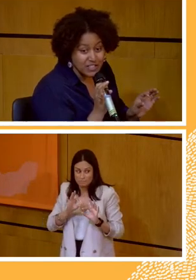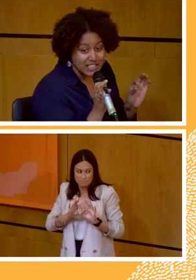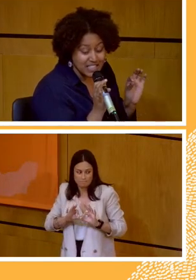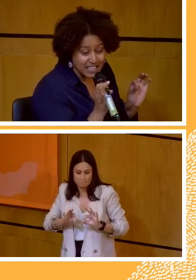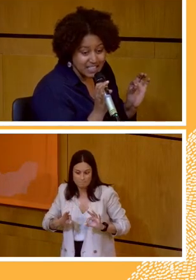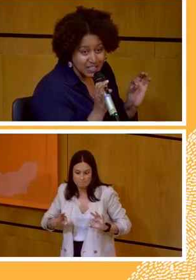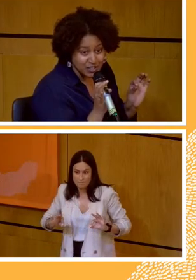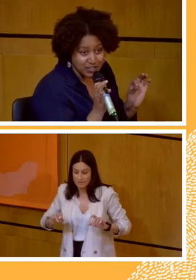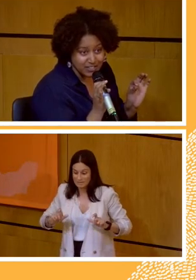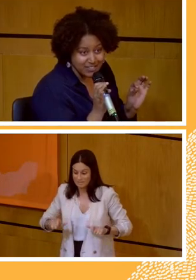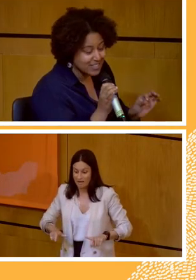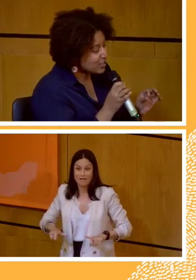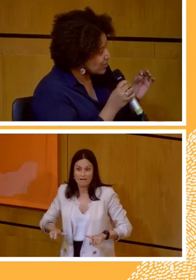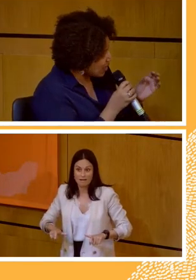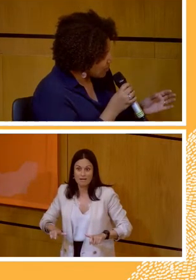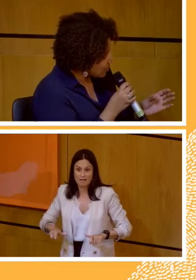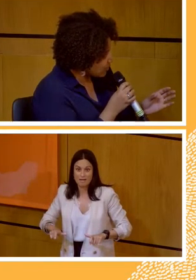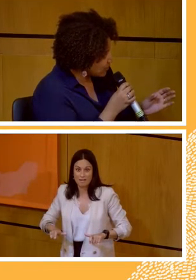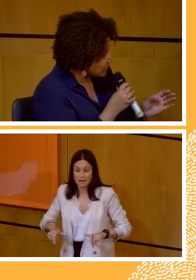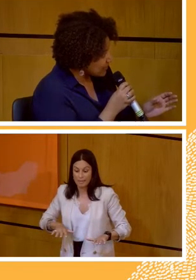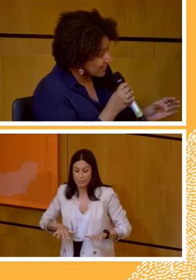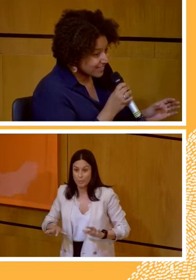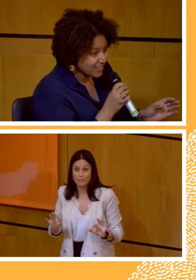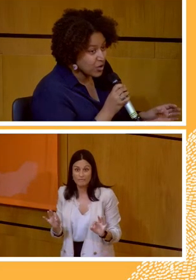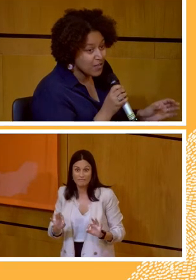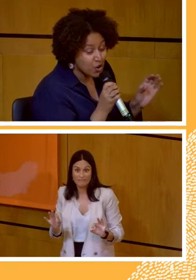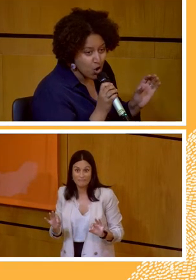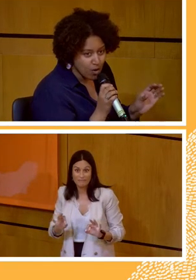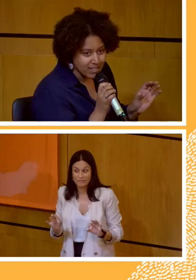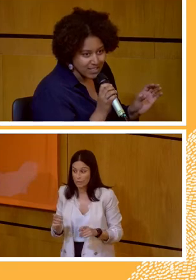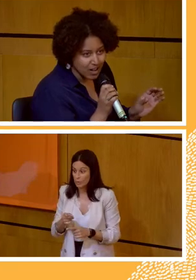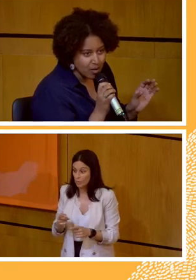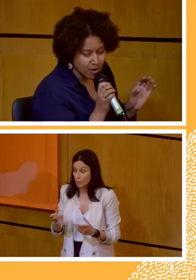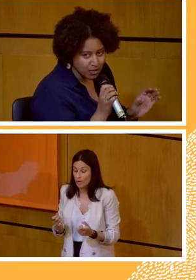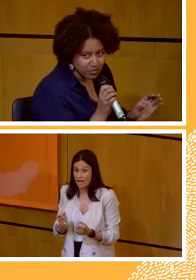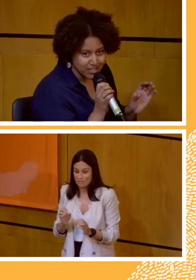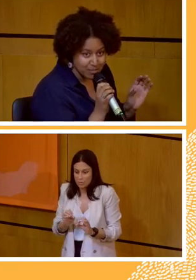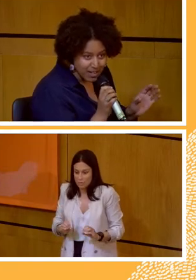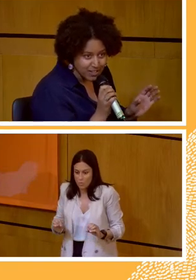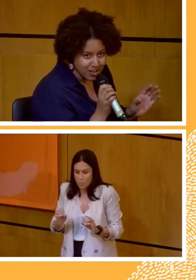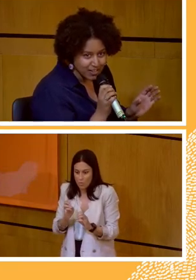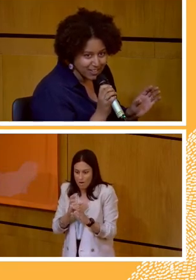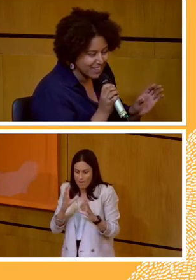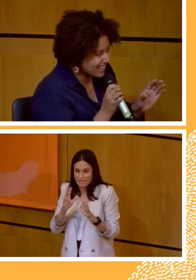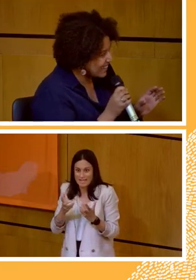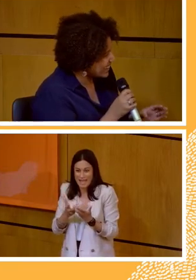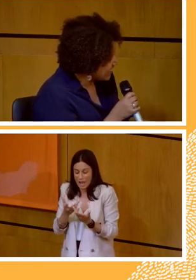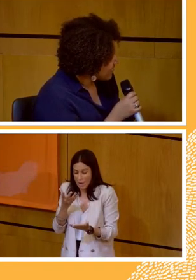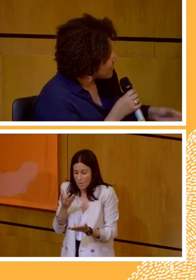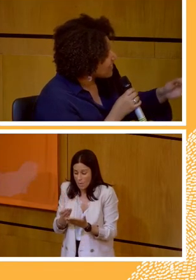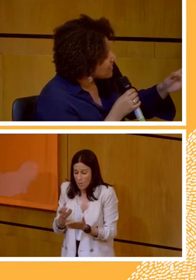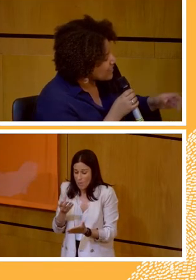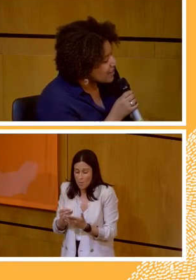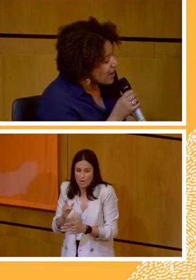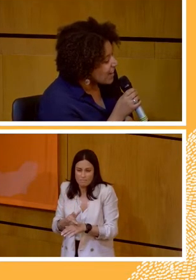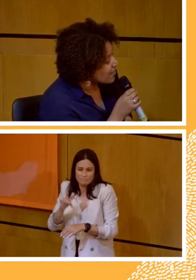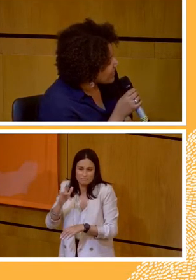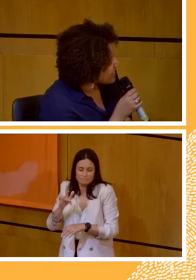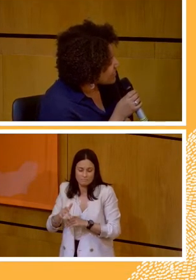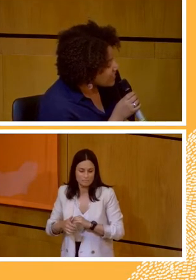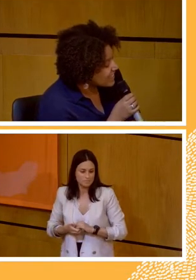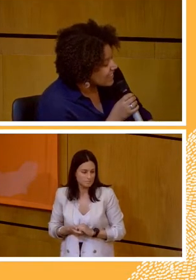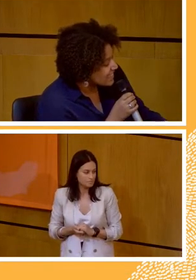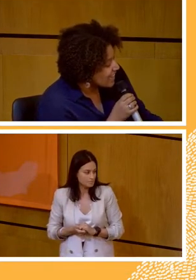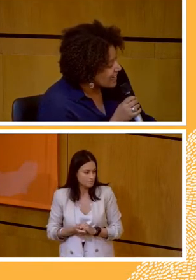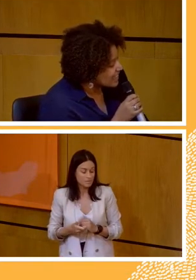the sense of stay still, do not move. You have no idea how powerful these mics are. So I